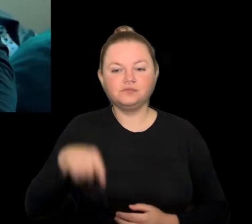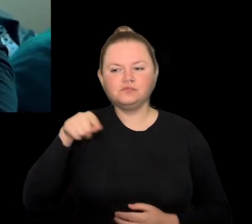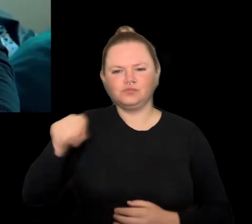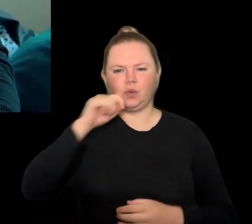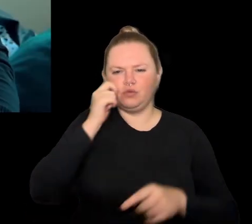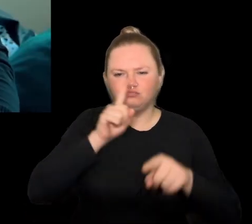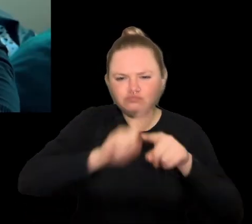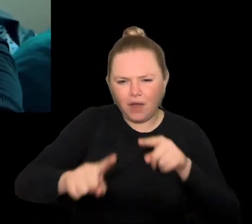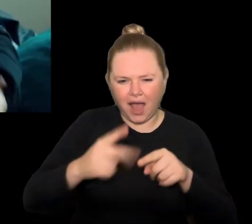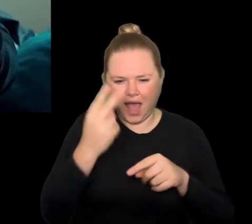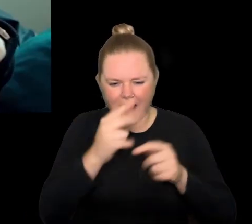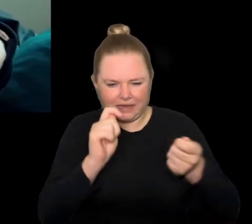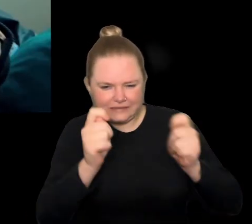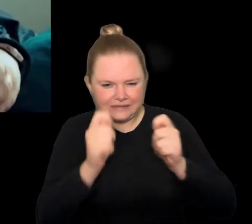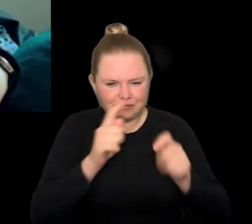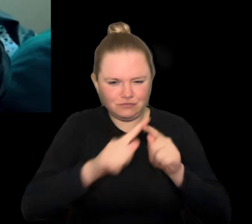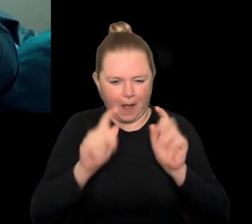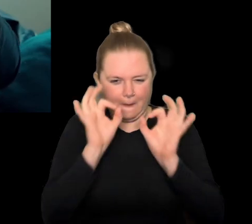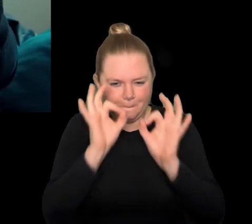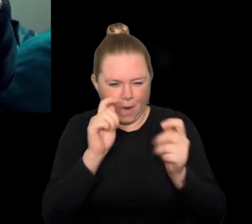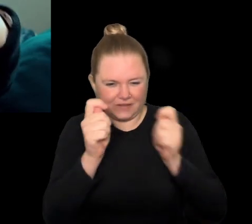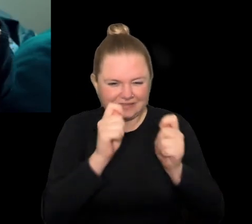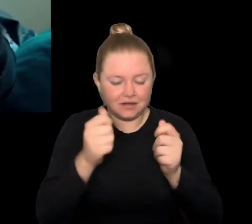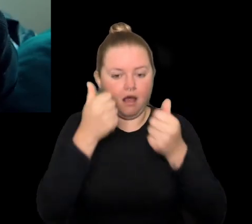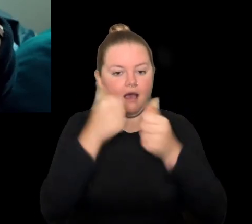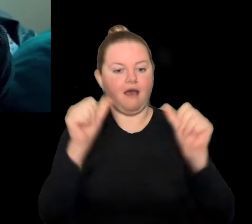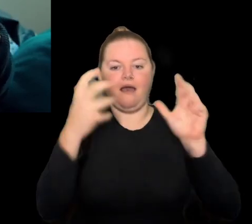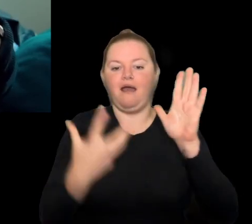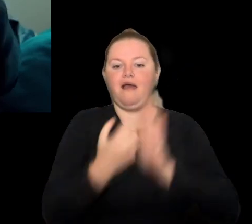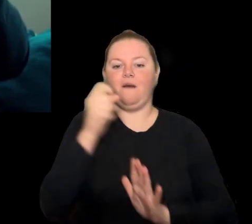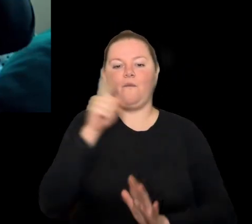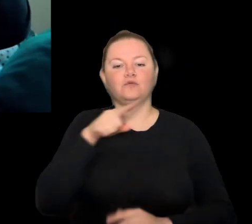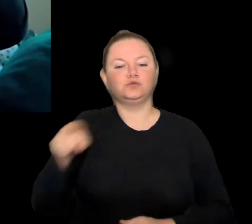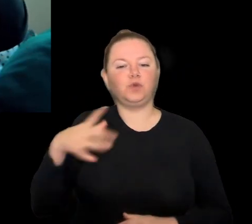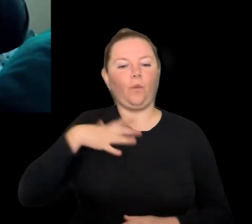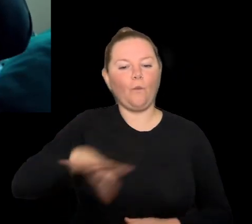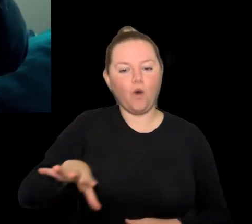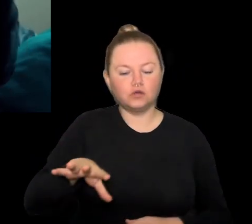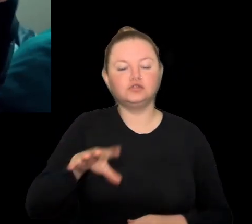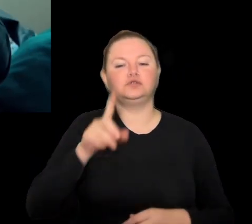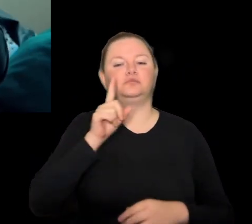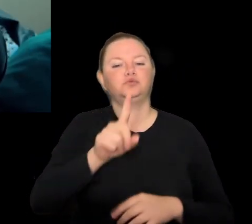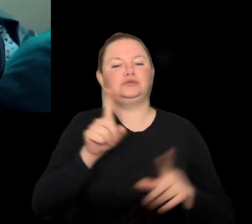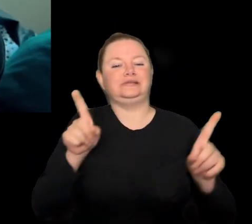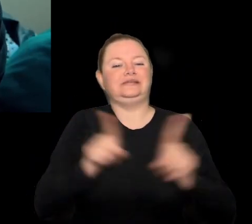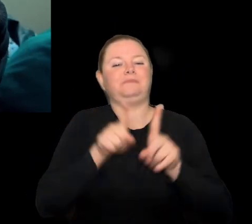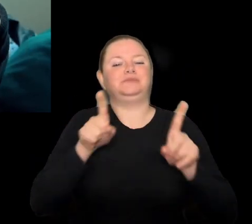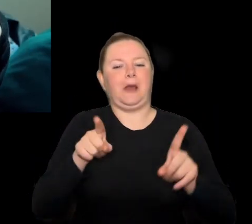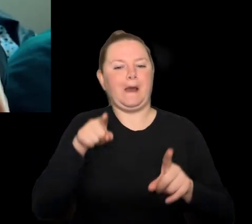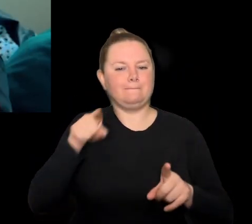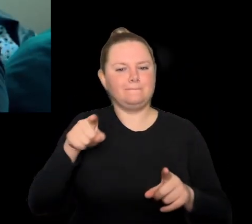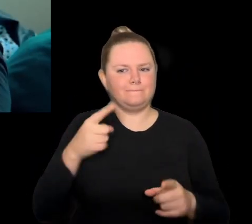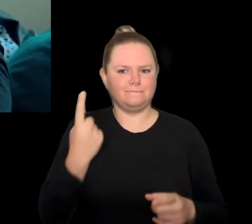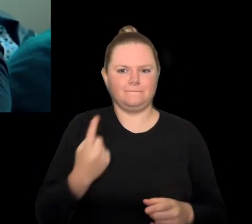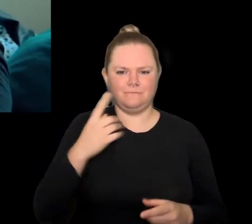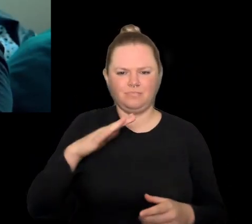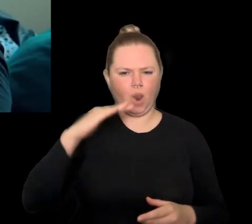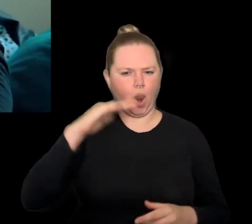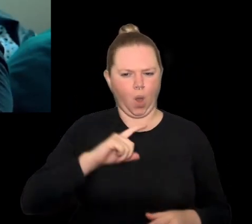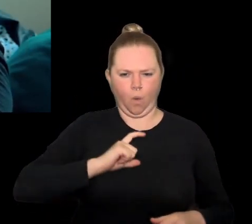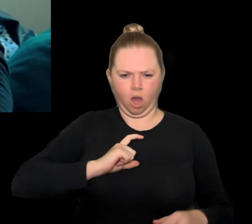And she'd try and perfect it till she got it to the way she wanted, but at the same time she was